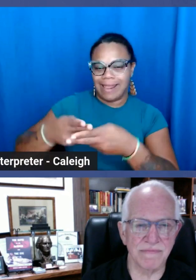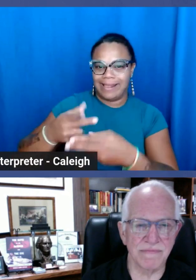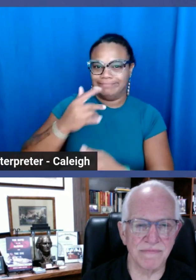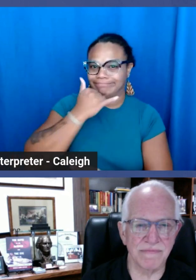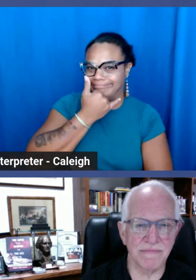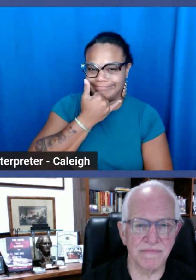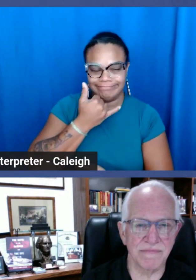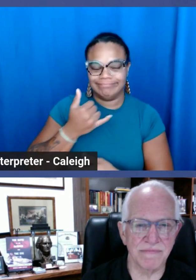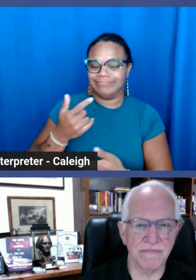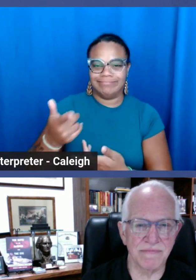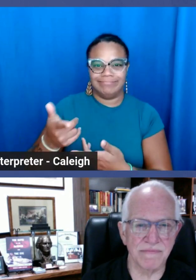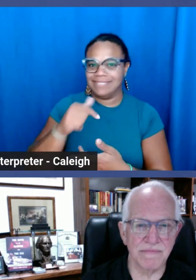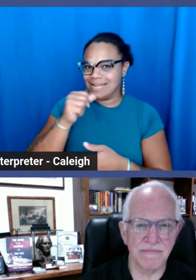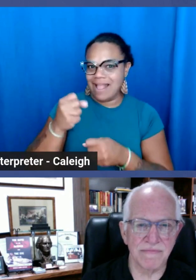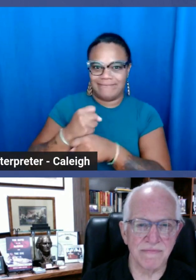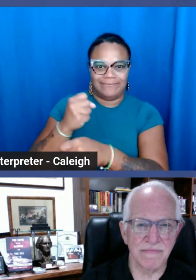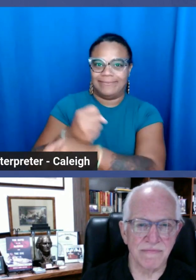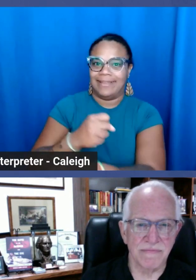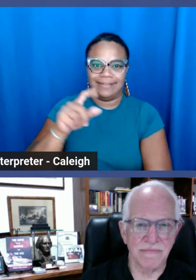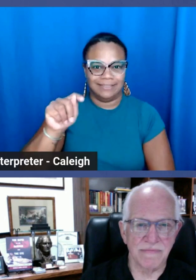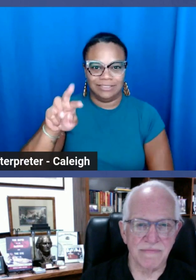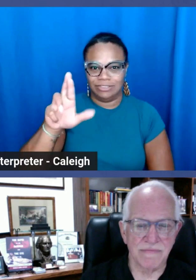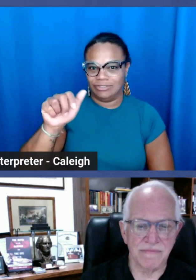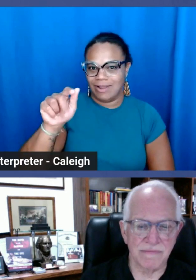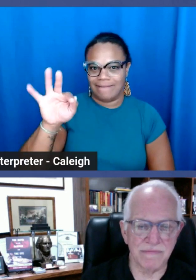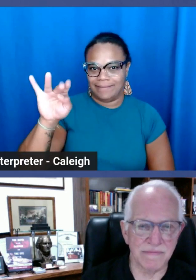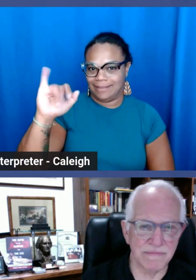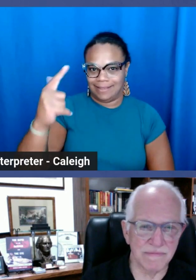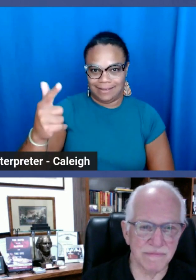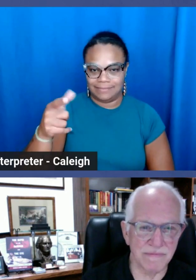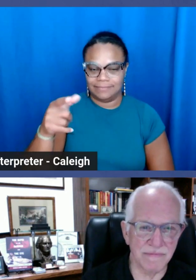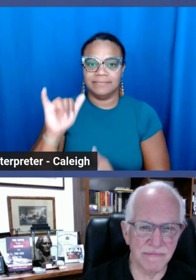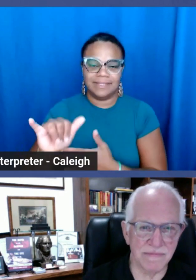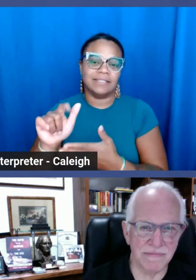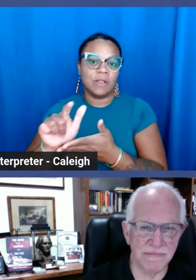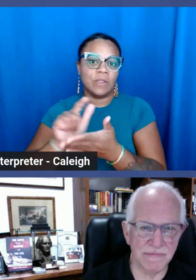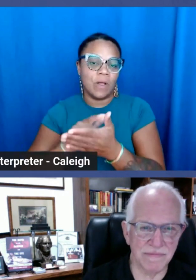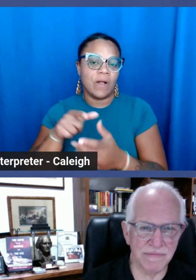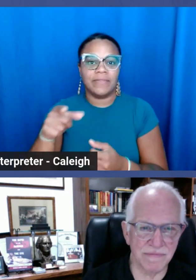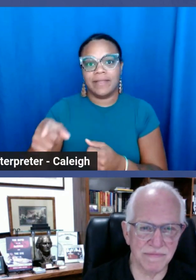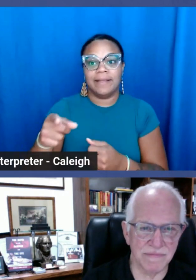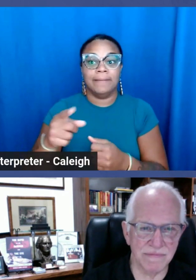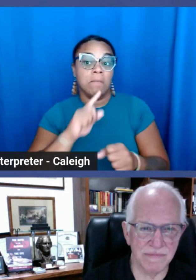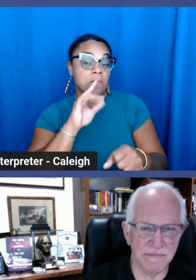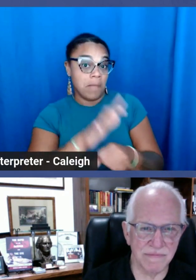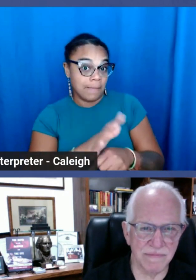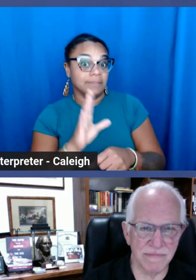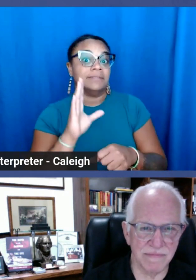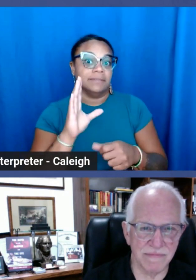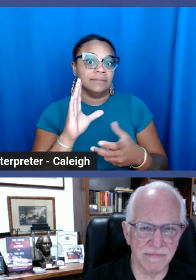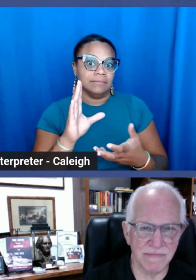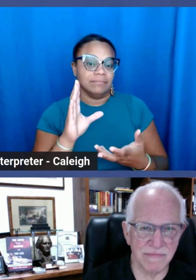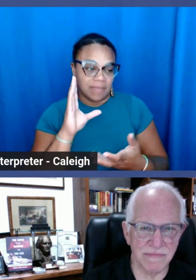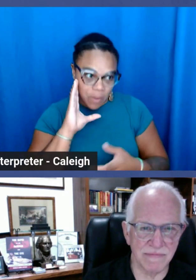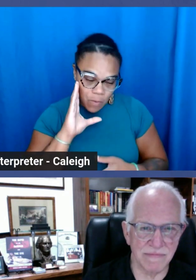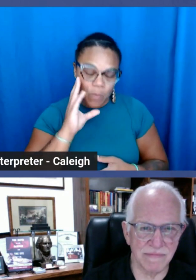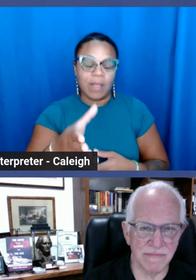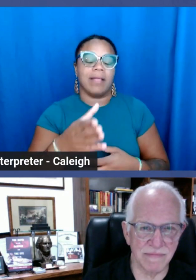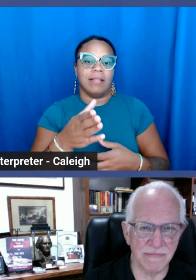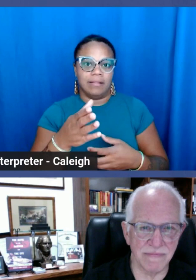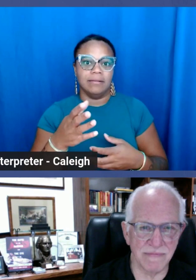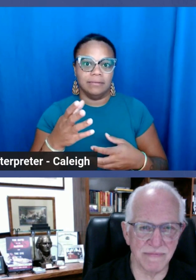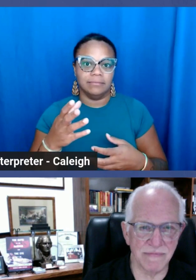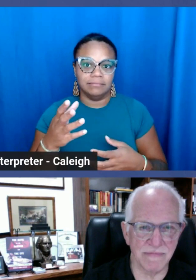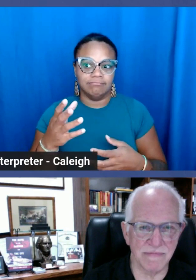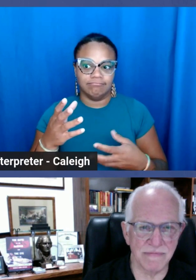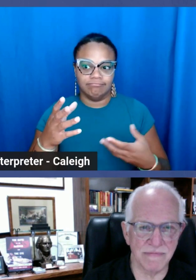of legislation that did and promises to do an enormous amount of harm